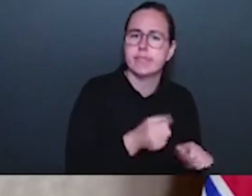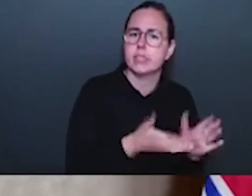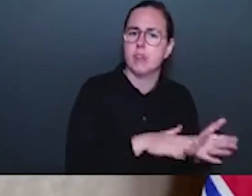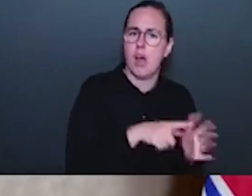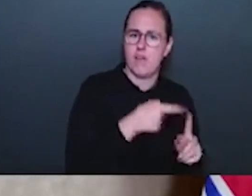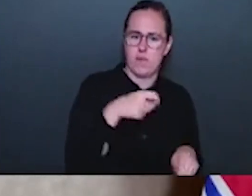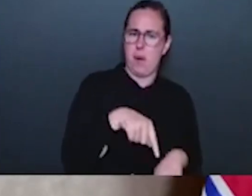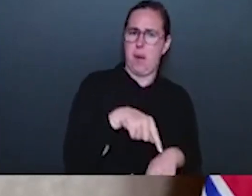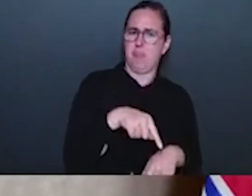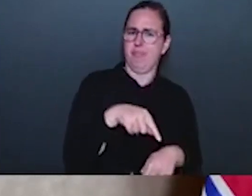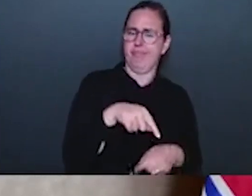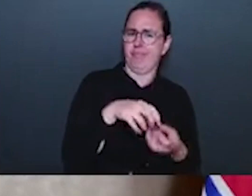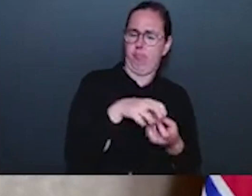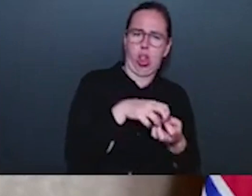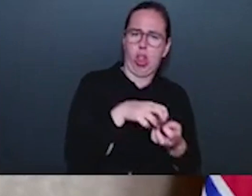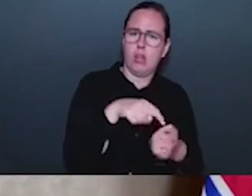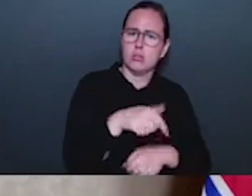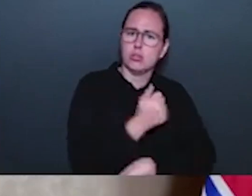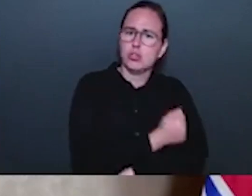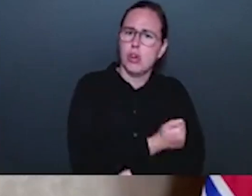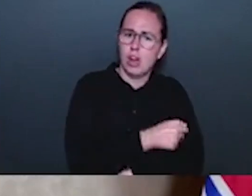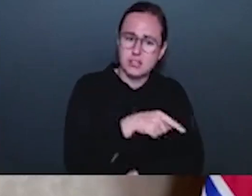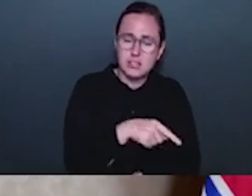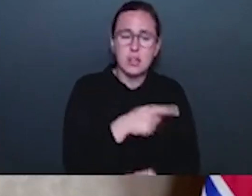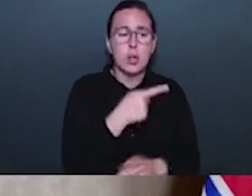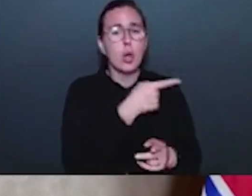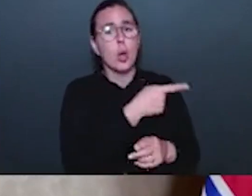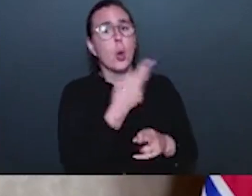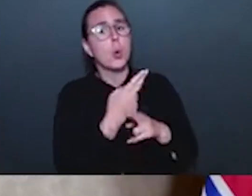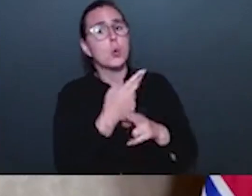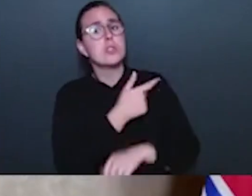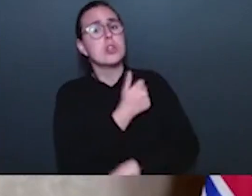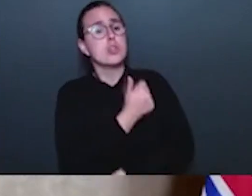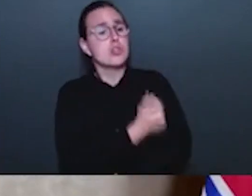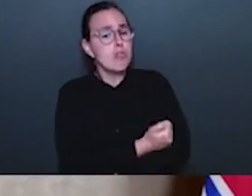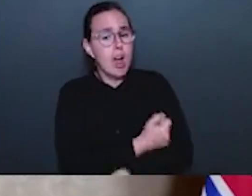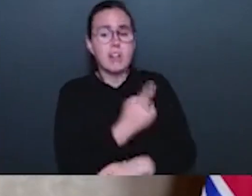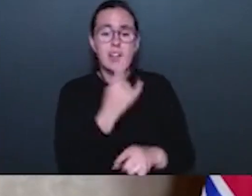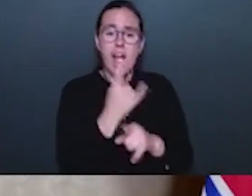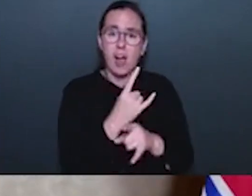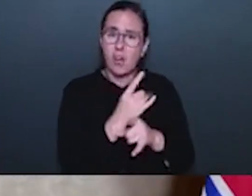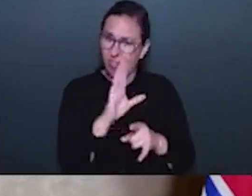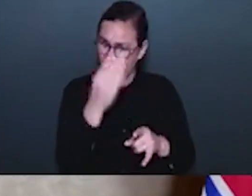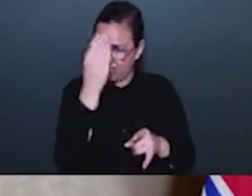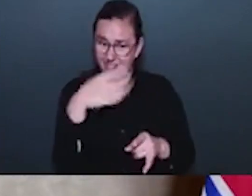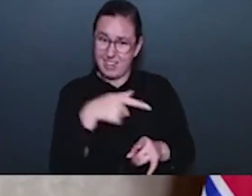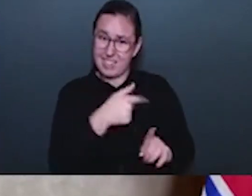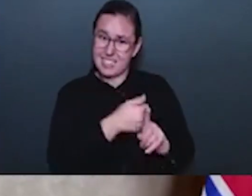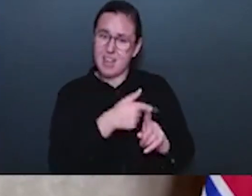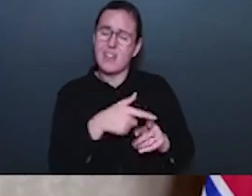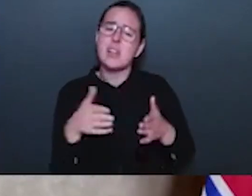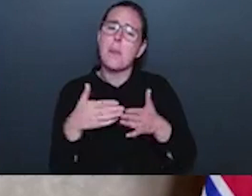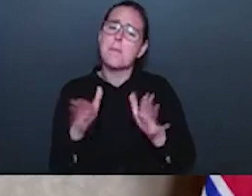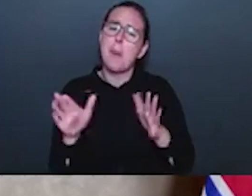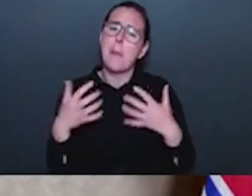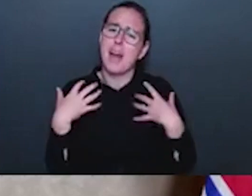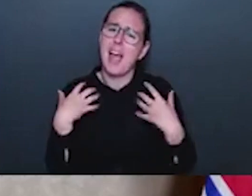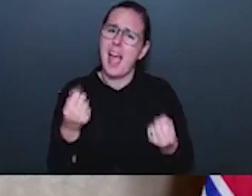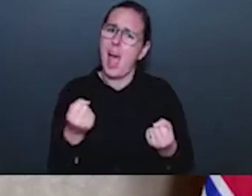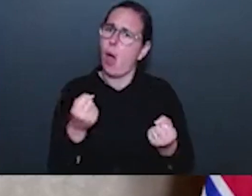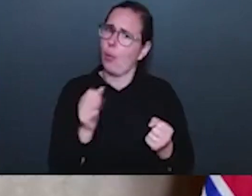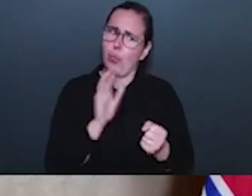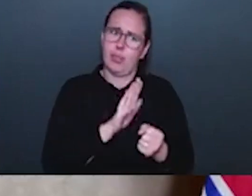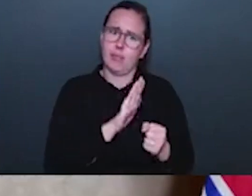advocacy of so many people in BC. People with lived and living experience have called for decriminalization